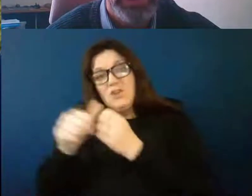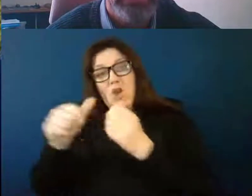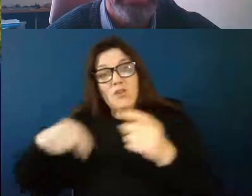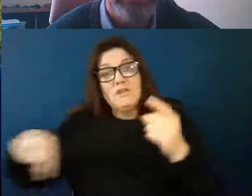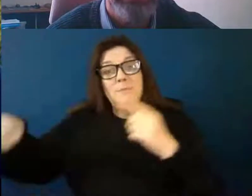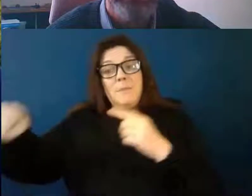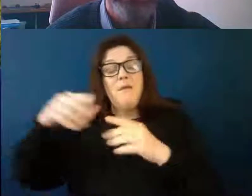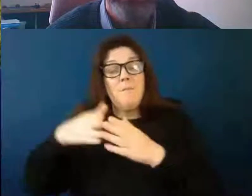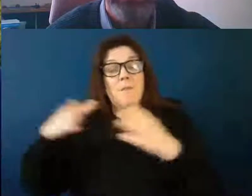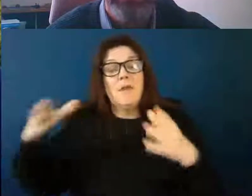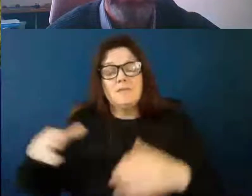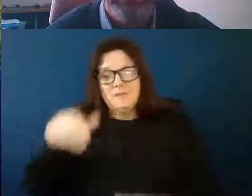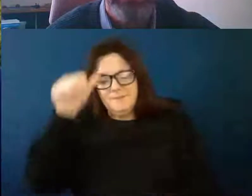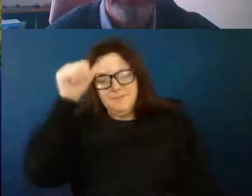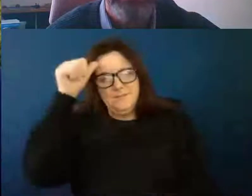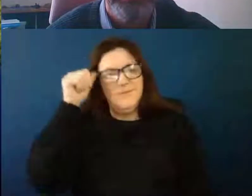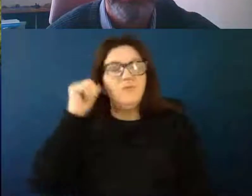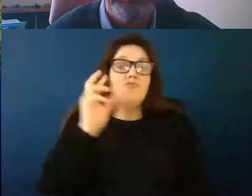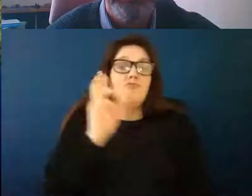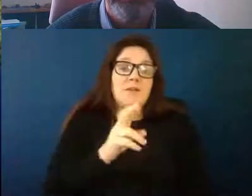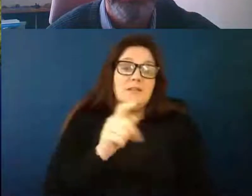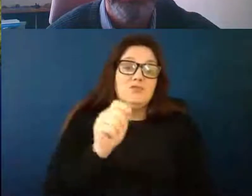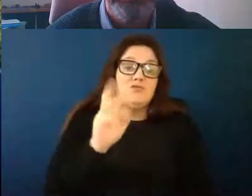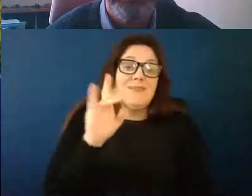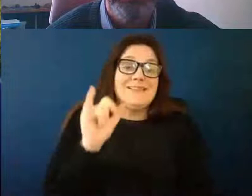mentioned there, so Tracy's going to be talking